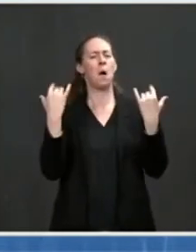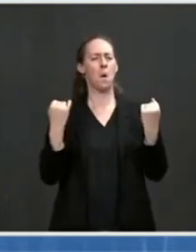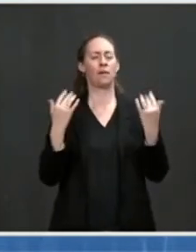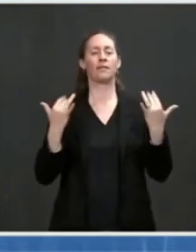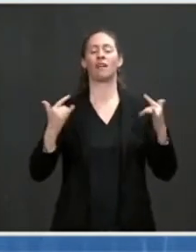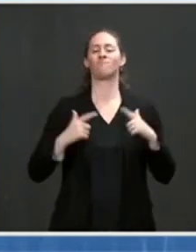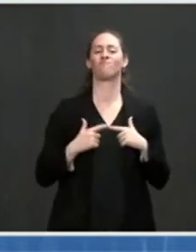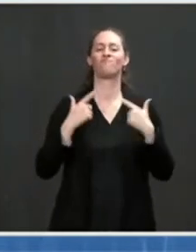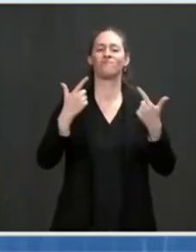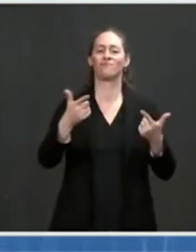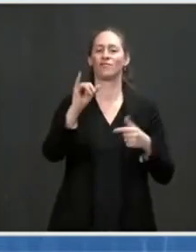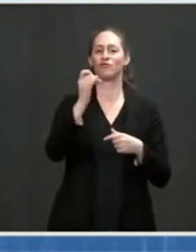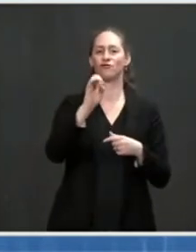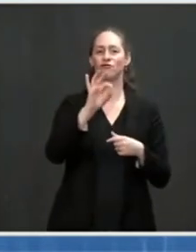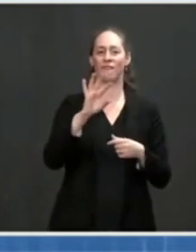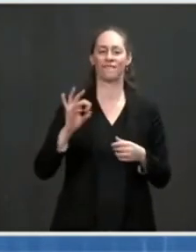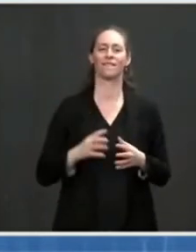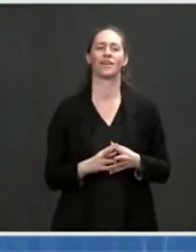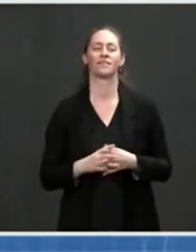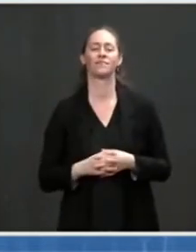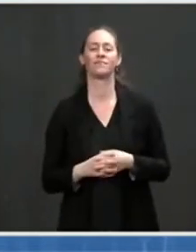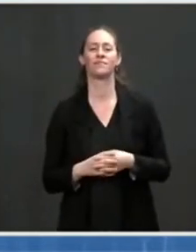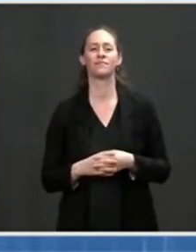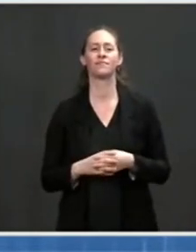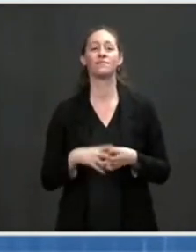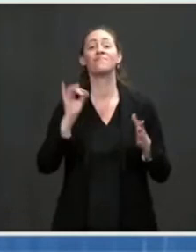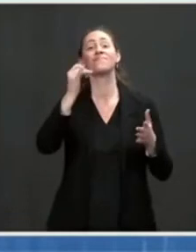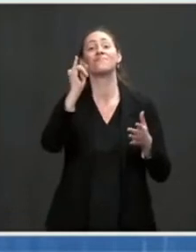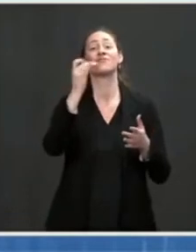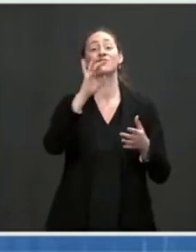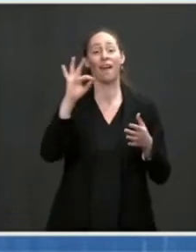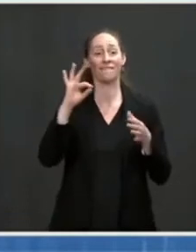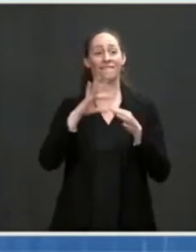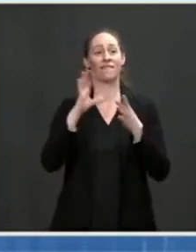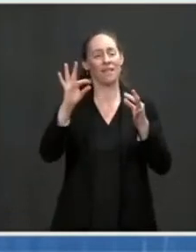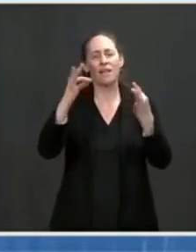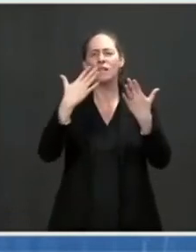Fauci. Thank you, Dr. Walensky. Let's go ahead and open it up for a few questions.